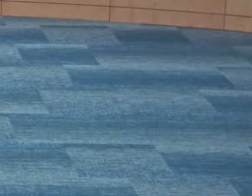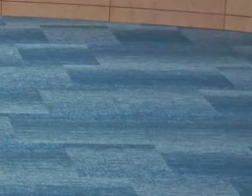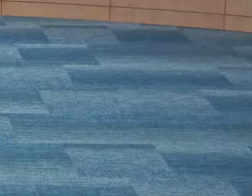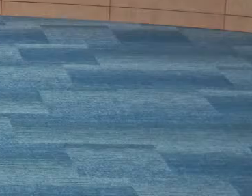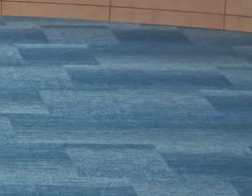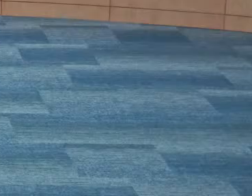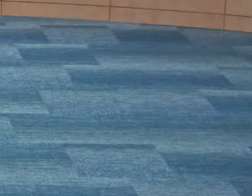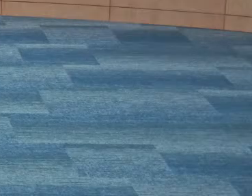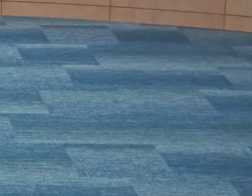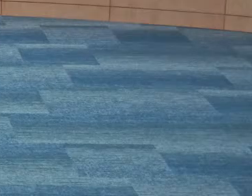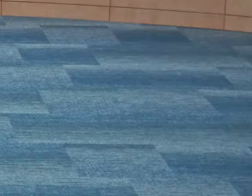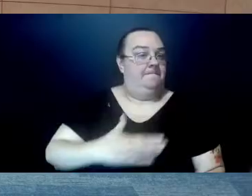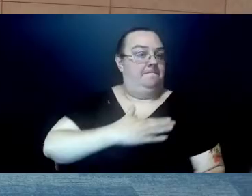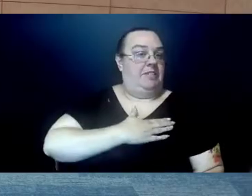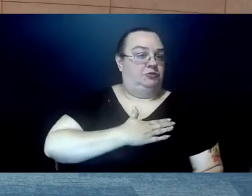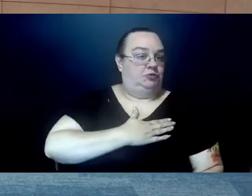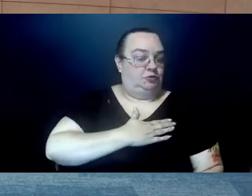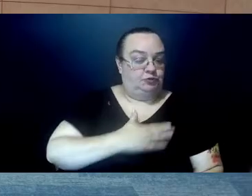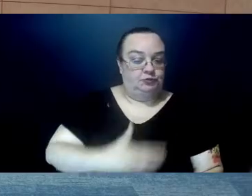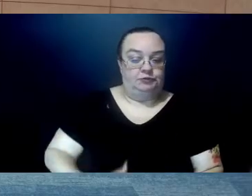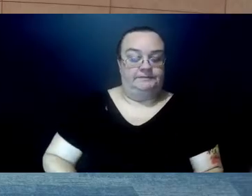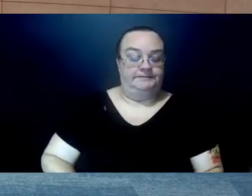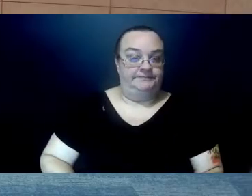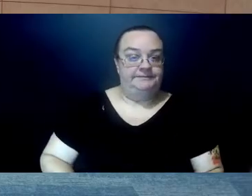say the Pledge of Allegiance.